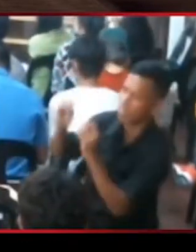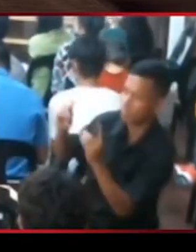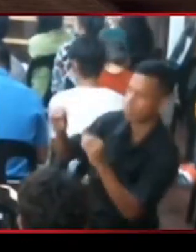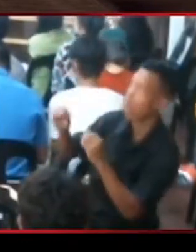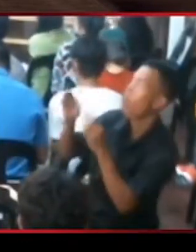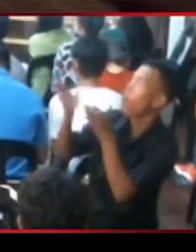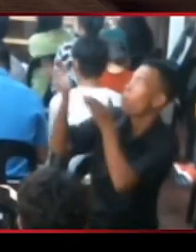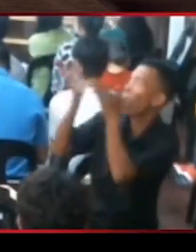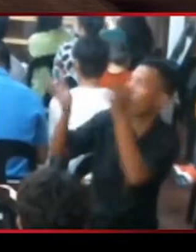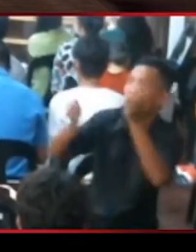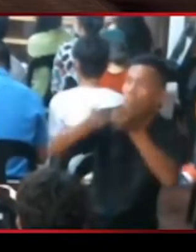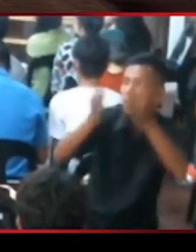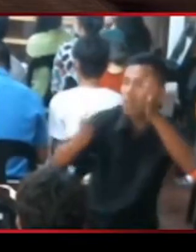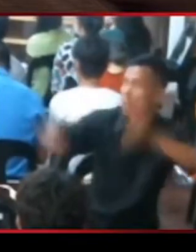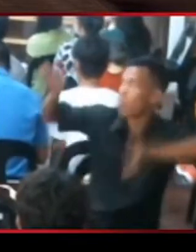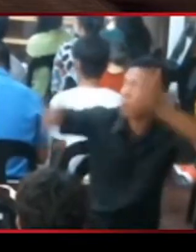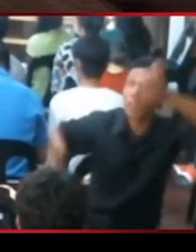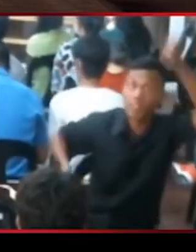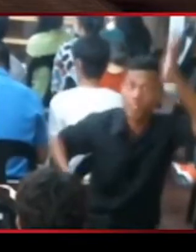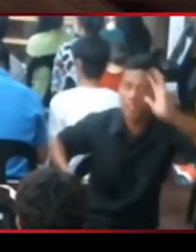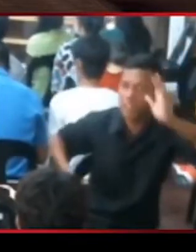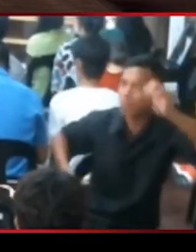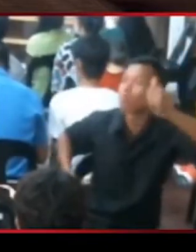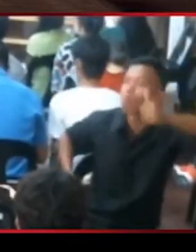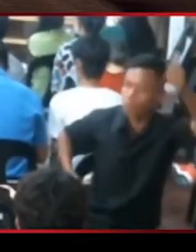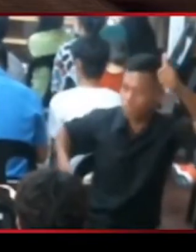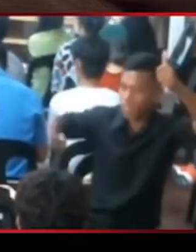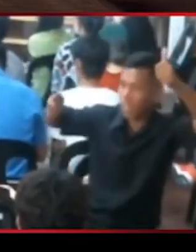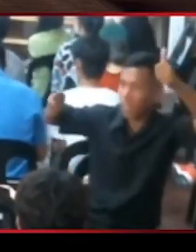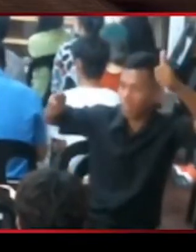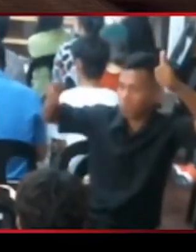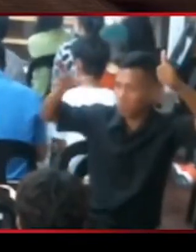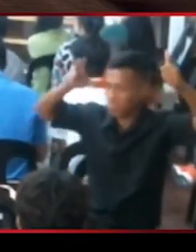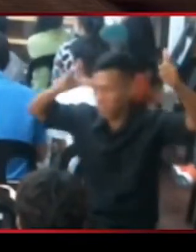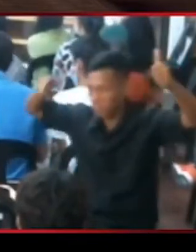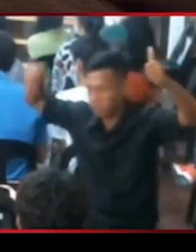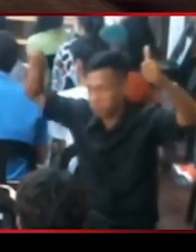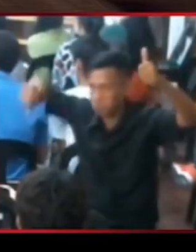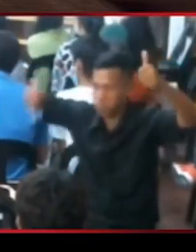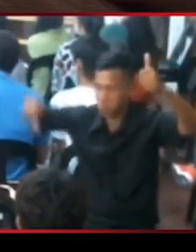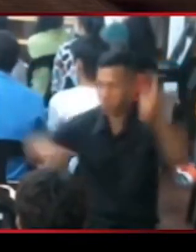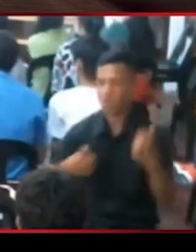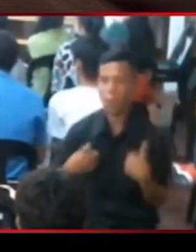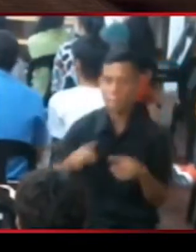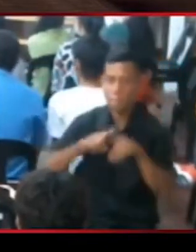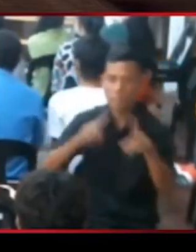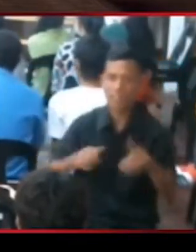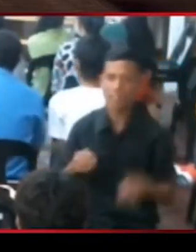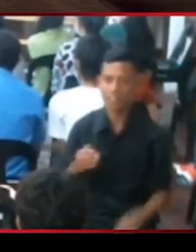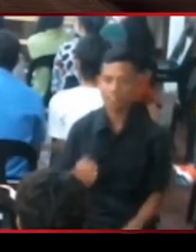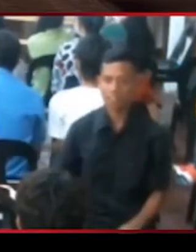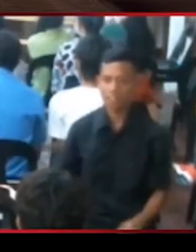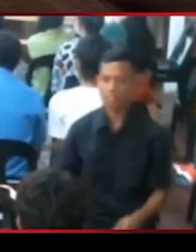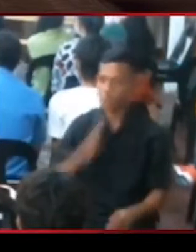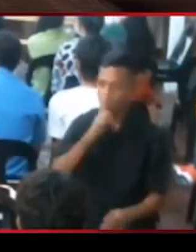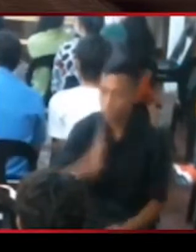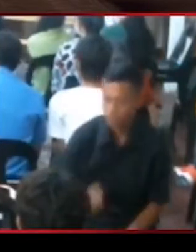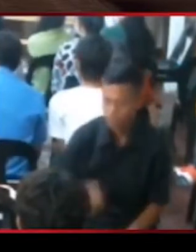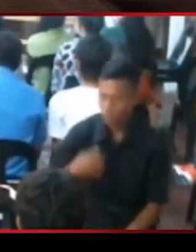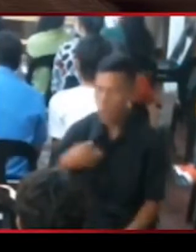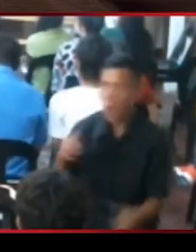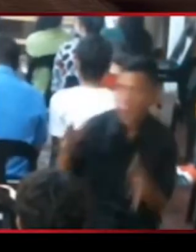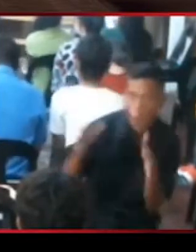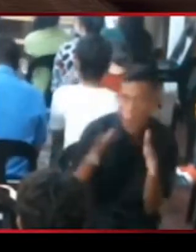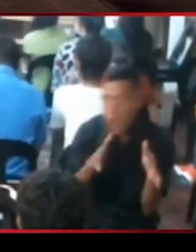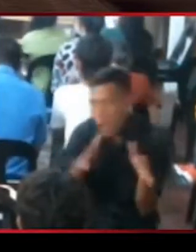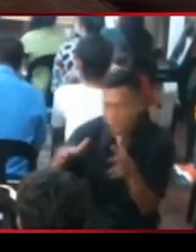God. Now, that sounds good here, doesn't it? But in reality, I do get banged around. He's a